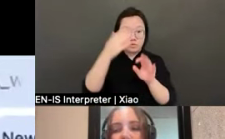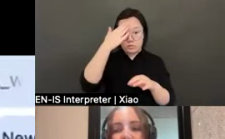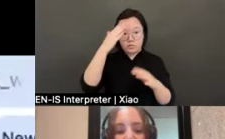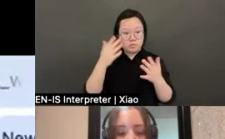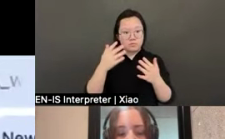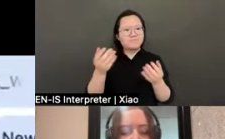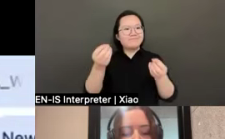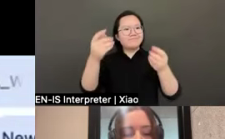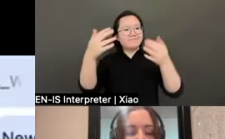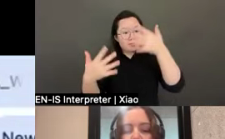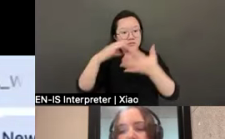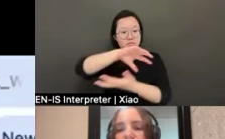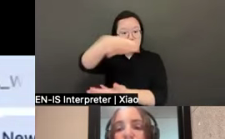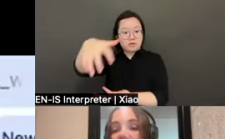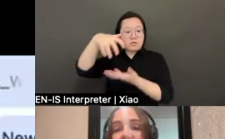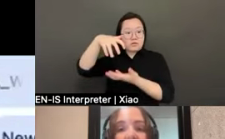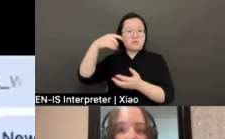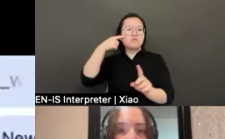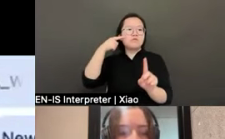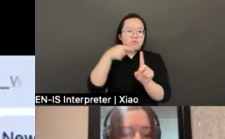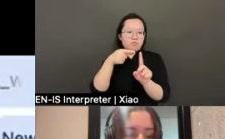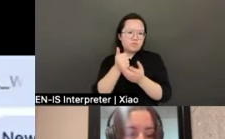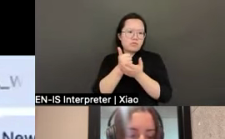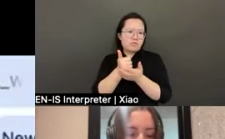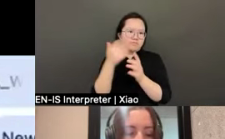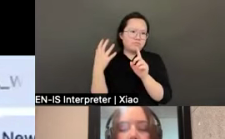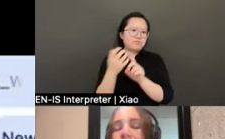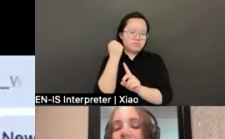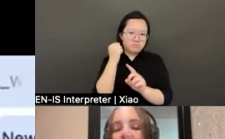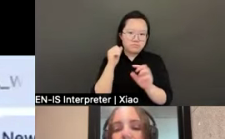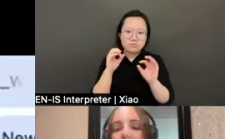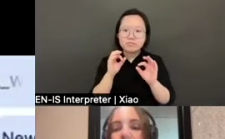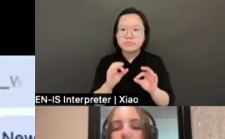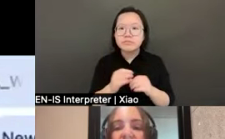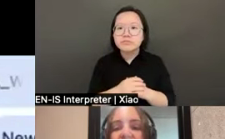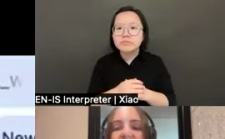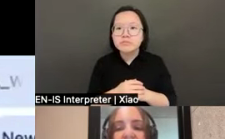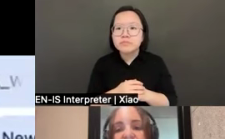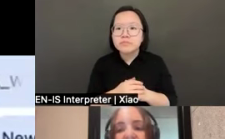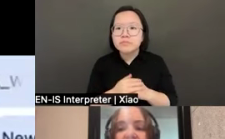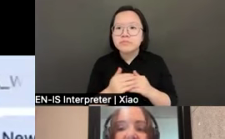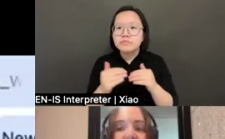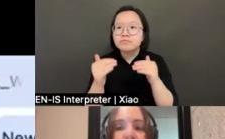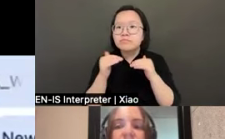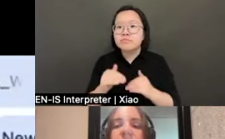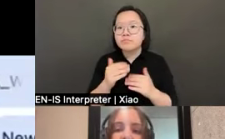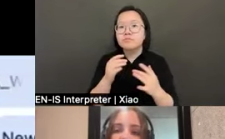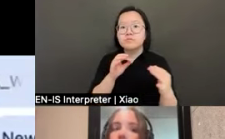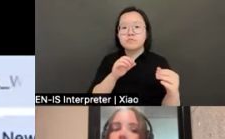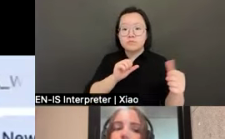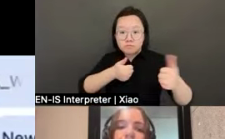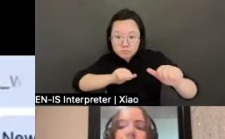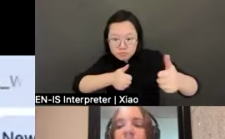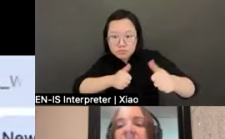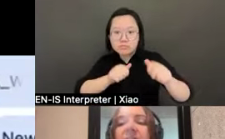you going to use evaluation firms, do check-ins within your consortium, organize internal assessments, and so